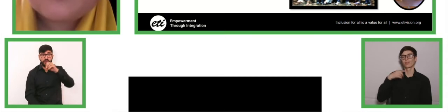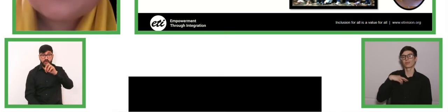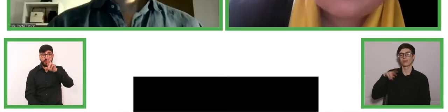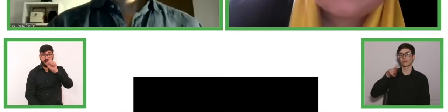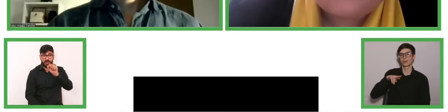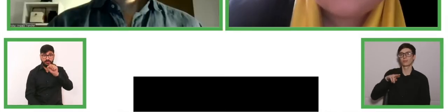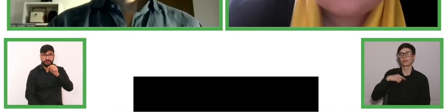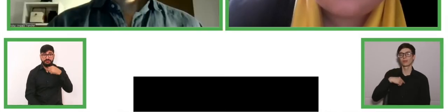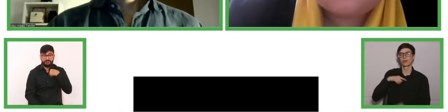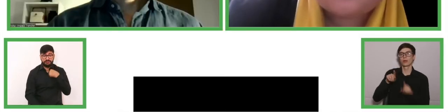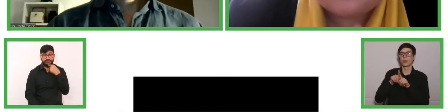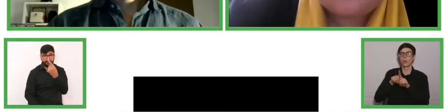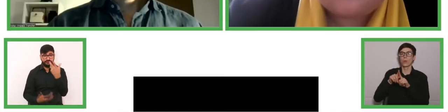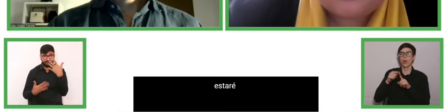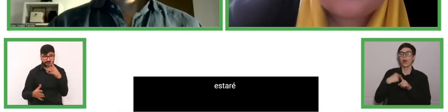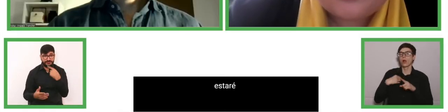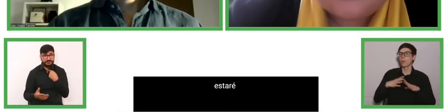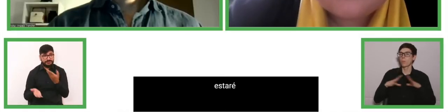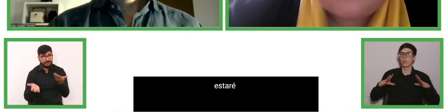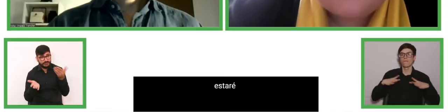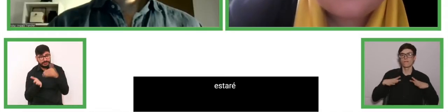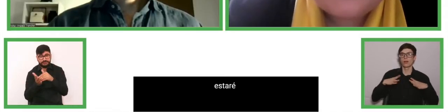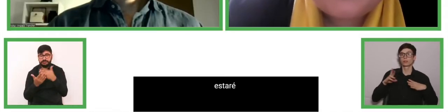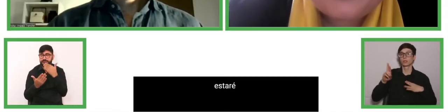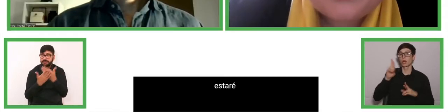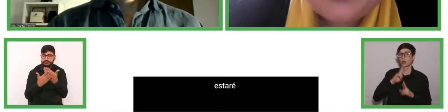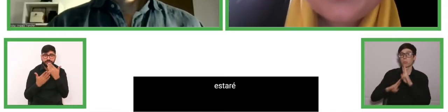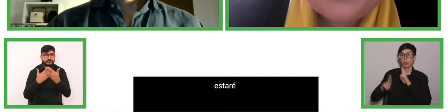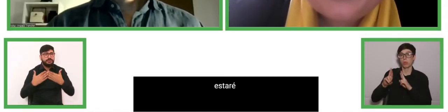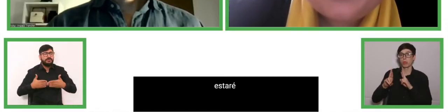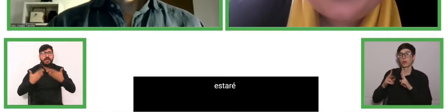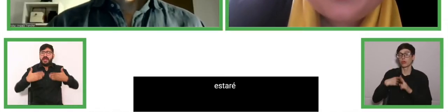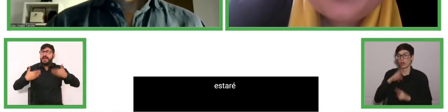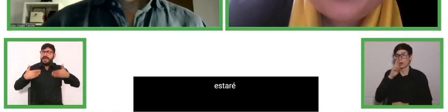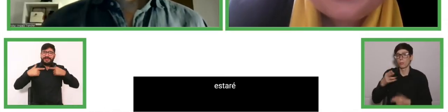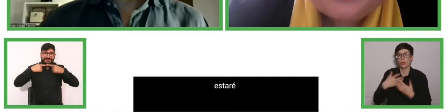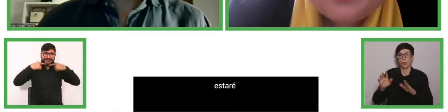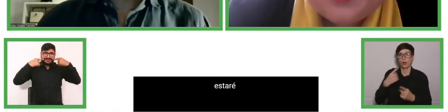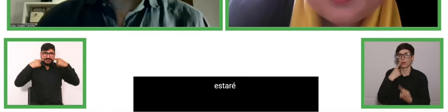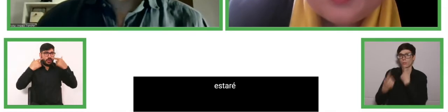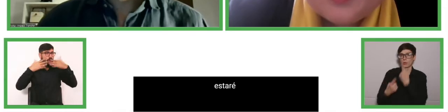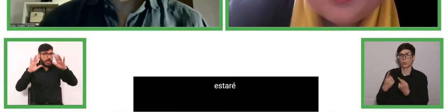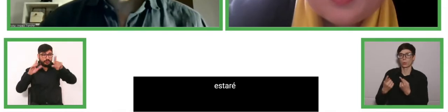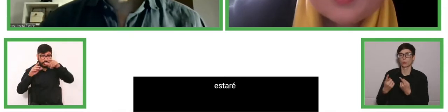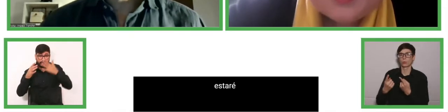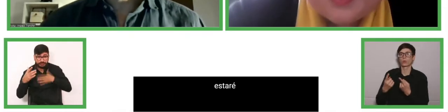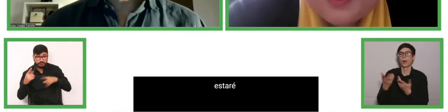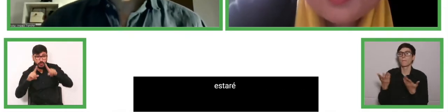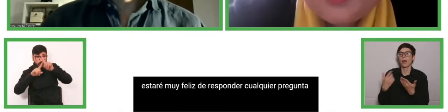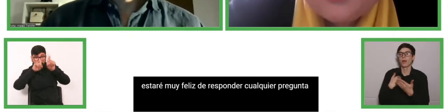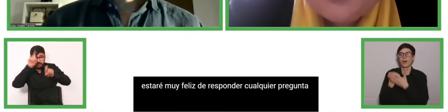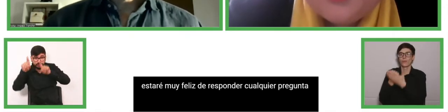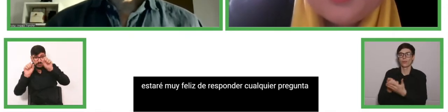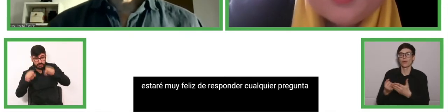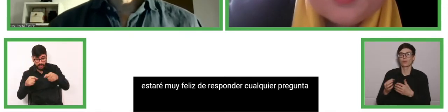our programs and how is it that you can collaborate with us. Thank you so much. Thank you very much,